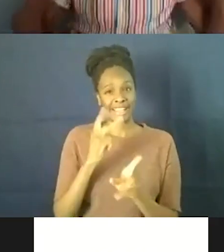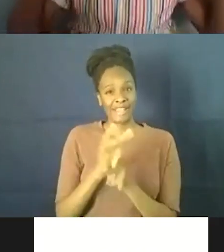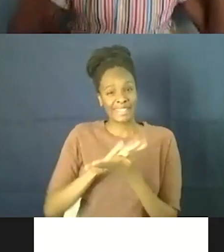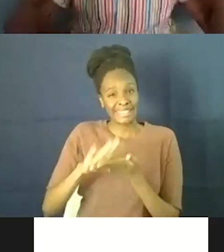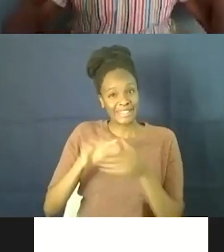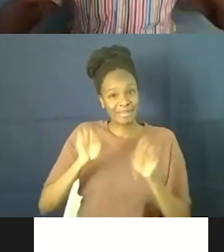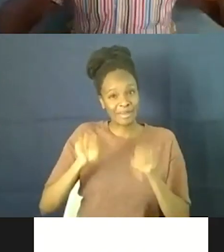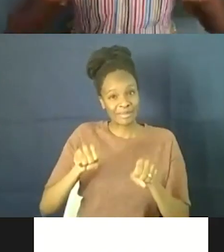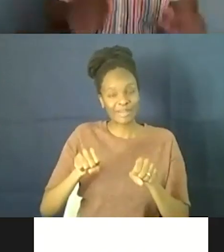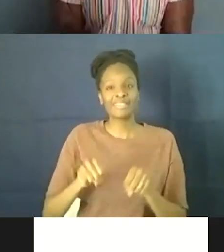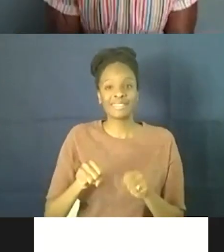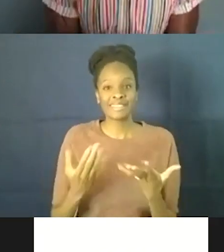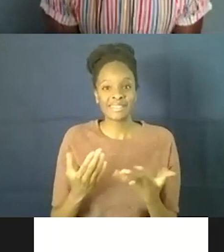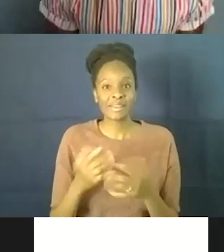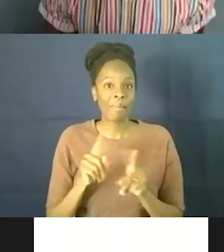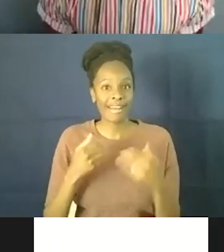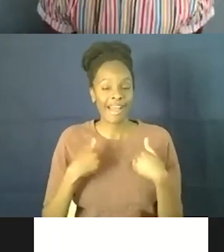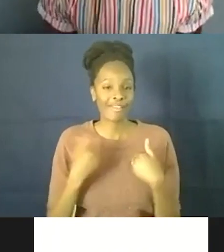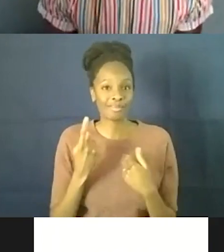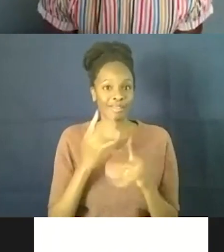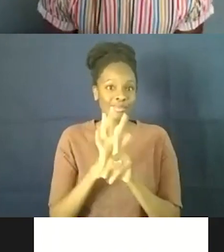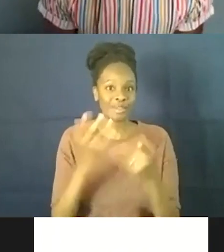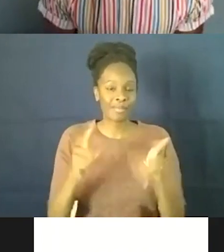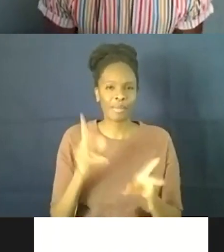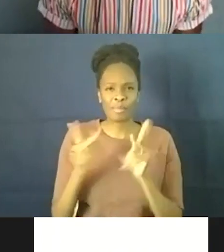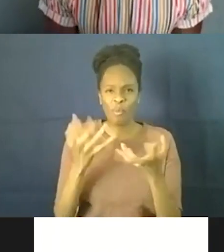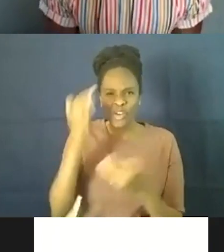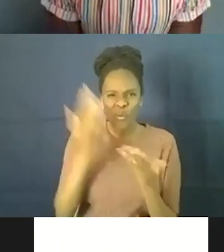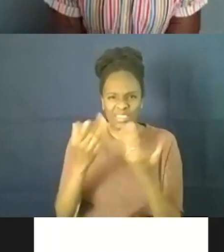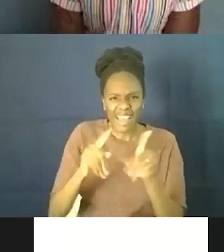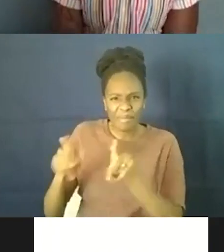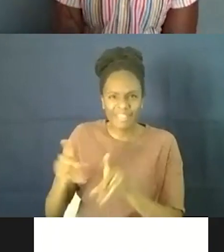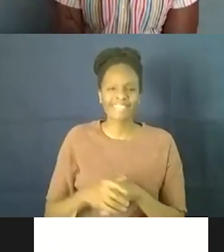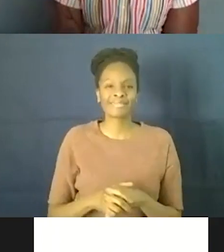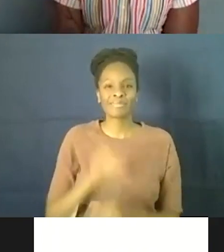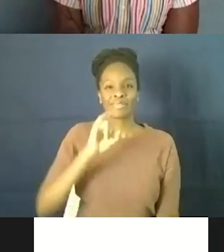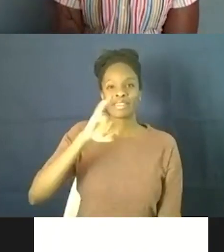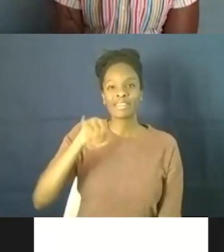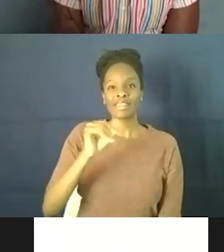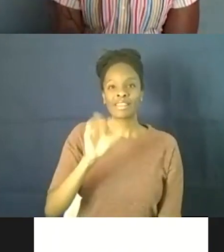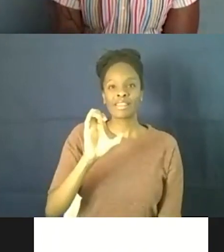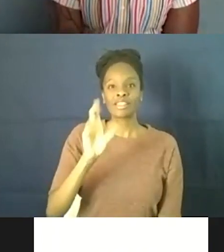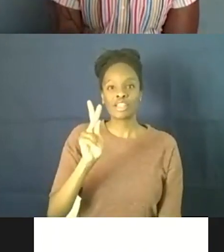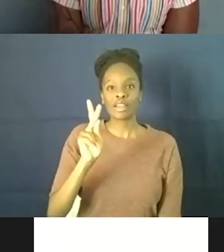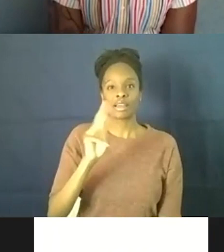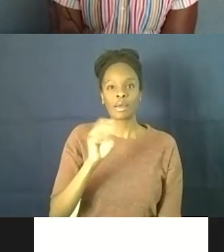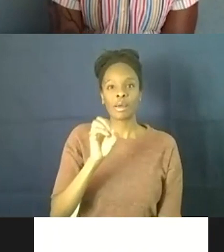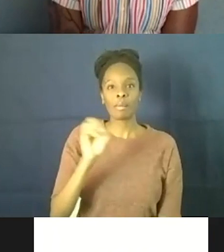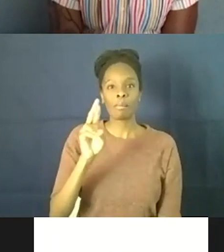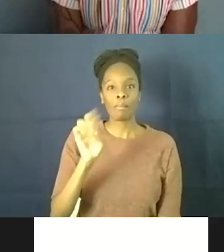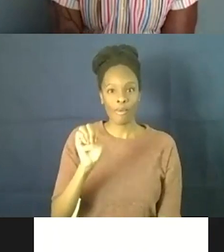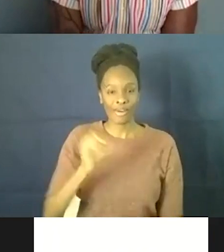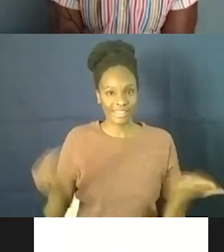I've got a residual buzz going. Yeah, people need the dirt, so keep it up. Right. Jack Moore is also in the house.